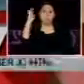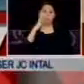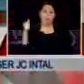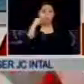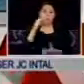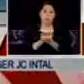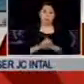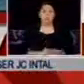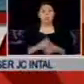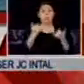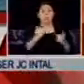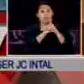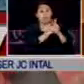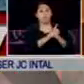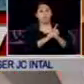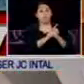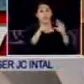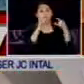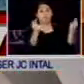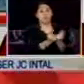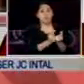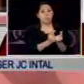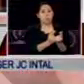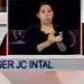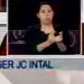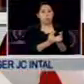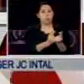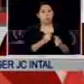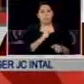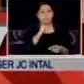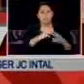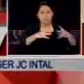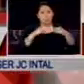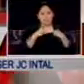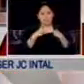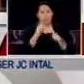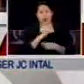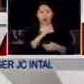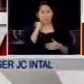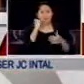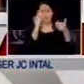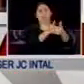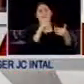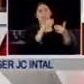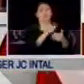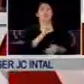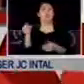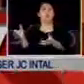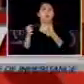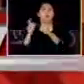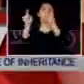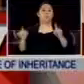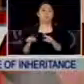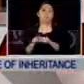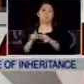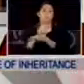its opposition to the request for issuance of subpoena, PS Bank, in opposition to the request for issuance of subpoena,